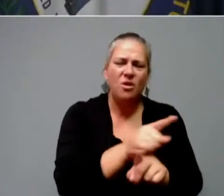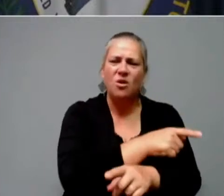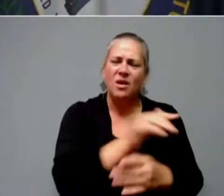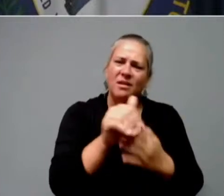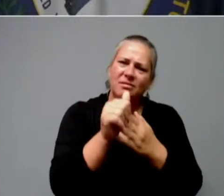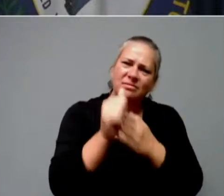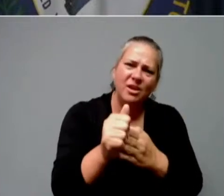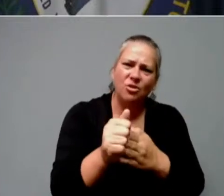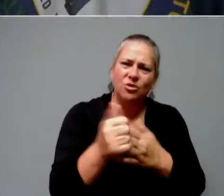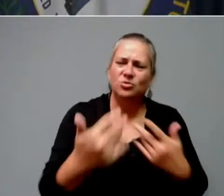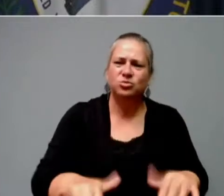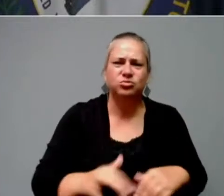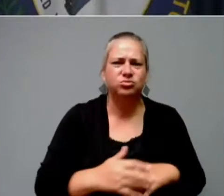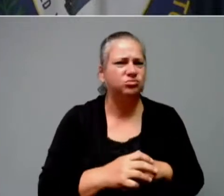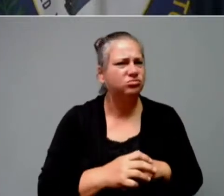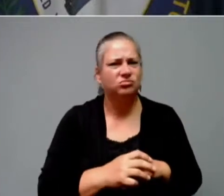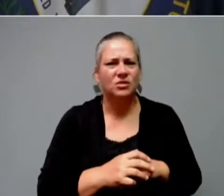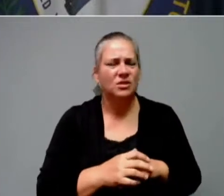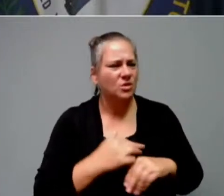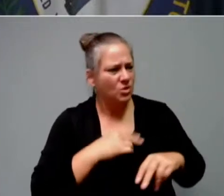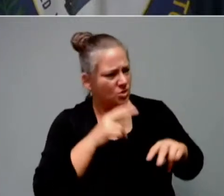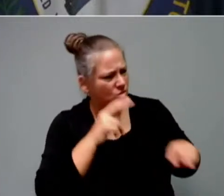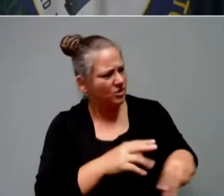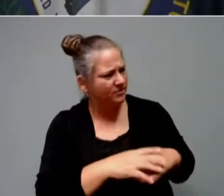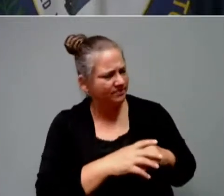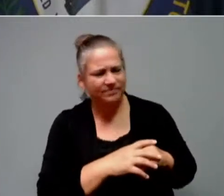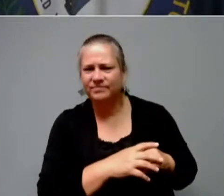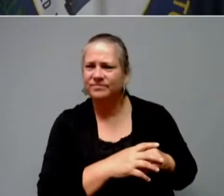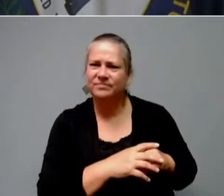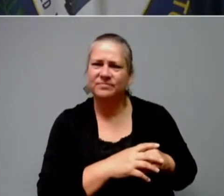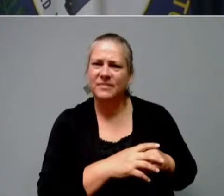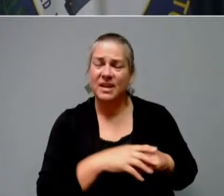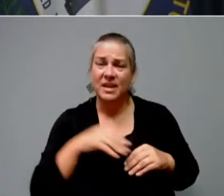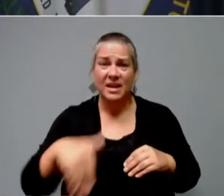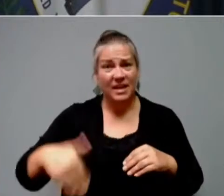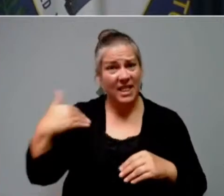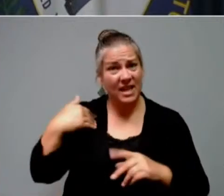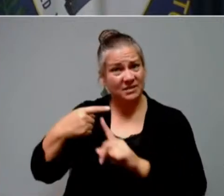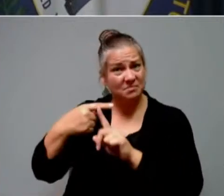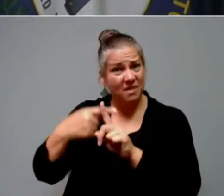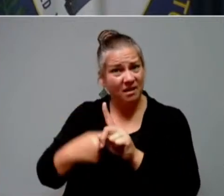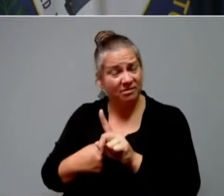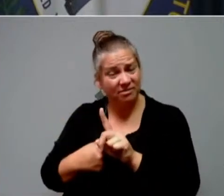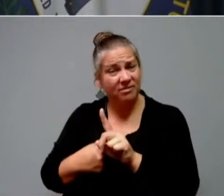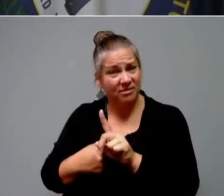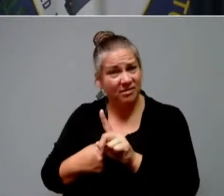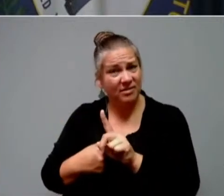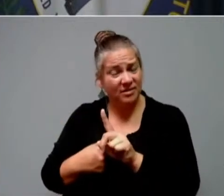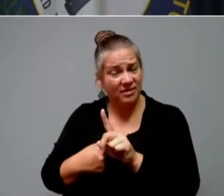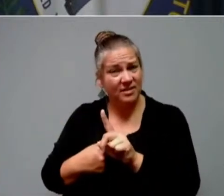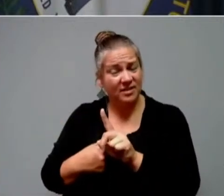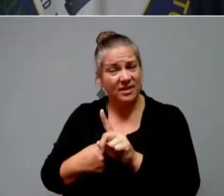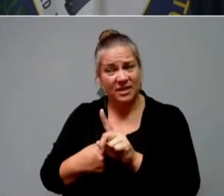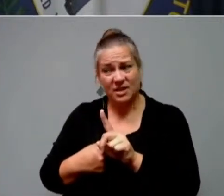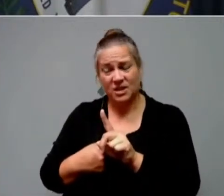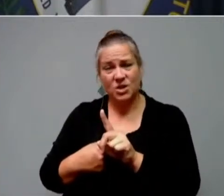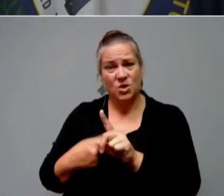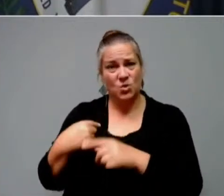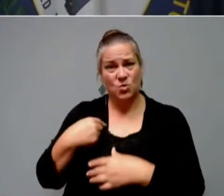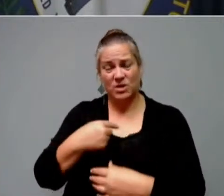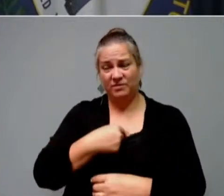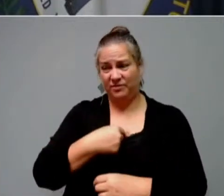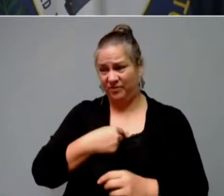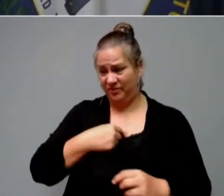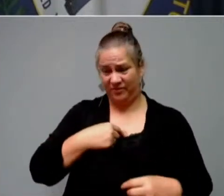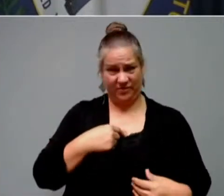Looking at our medical runs that we have made in the last month, they have dramatically increased because of the new Delta